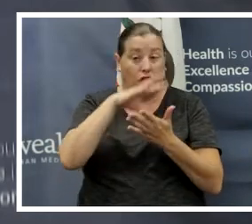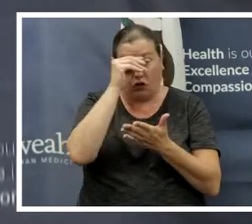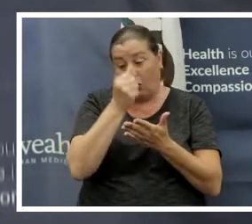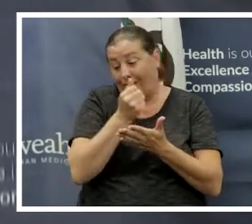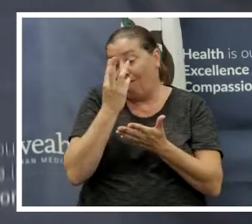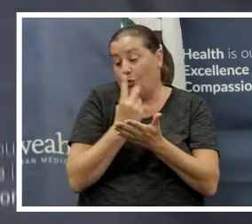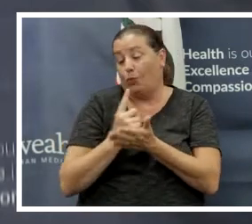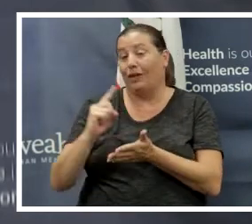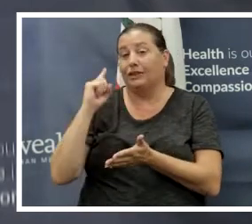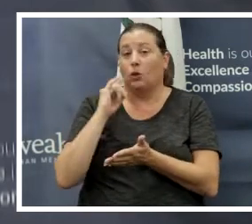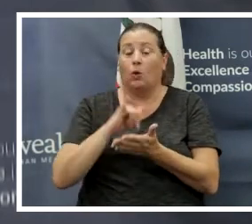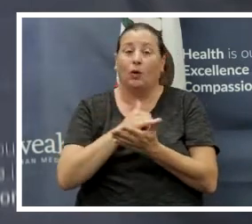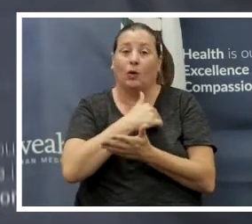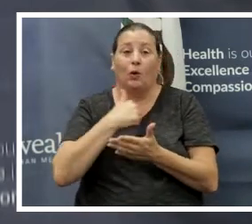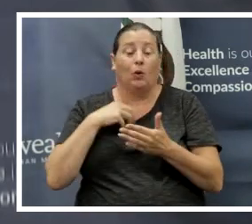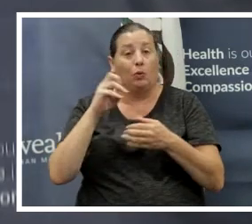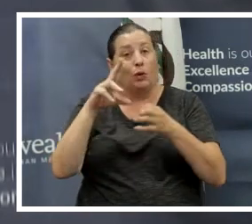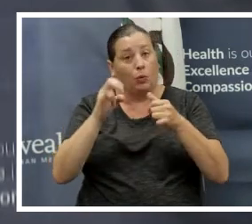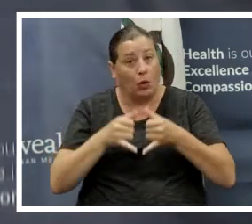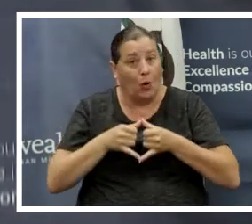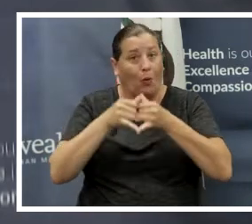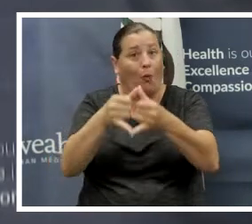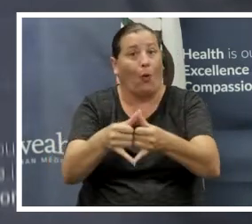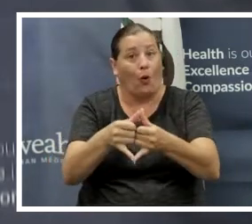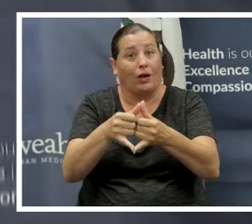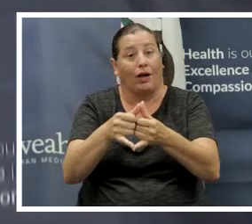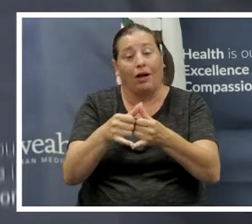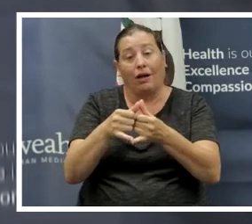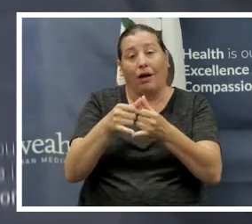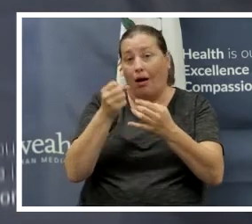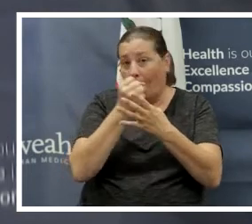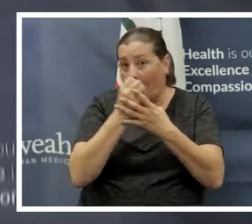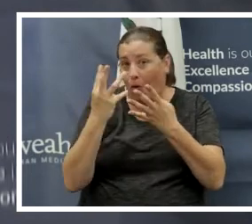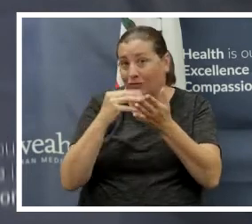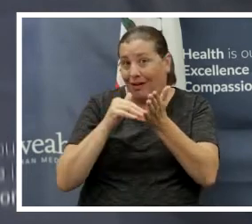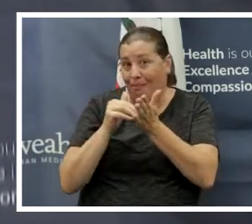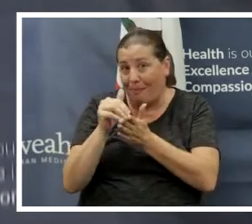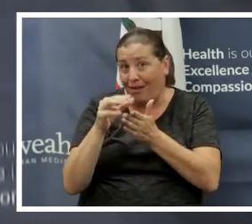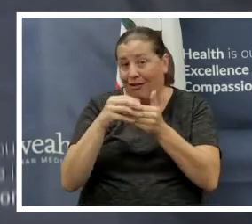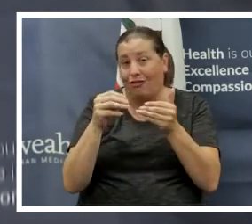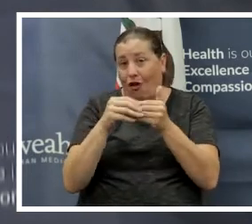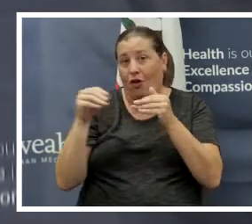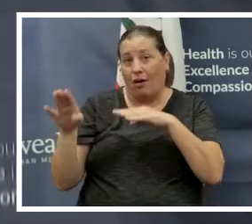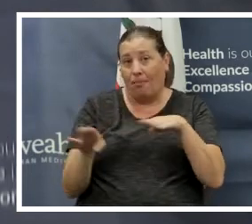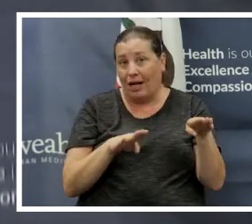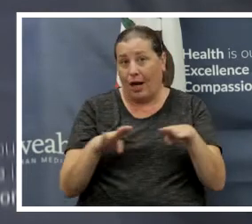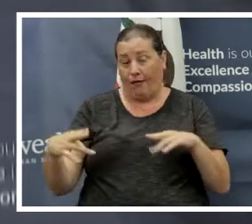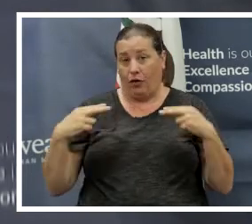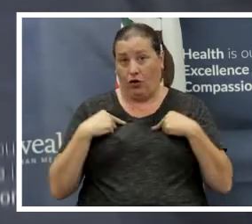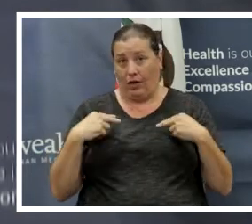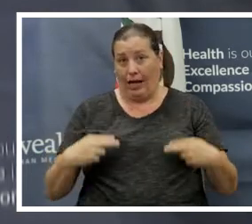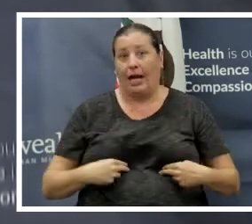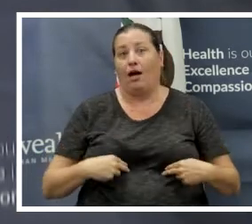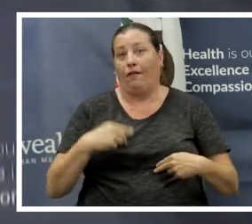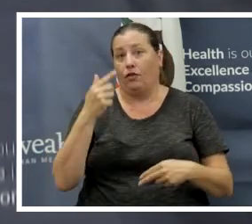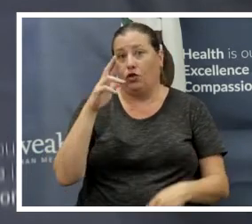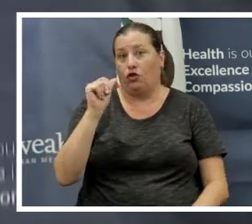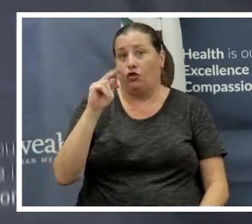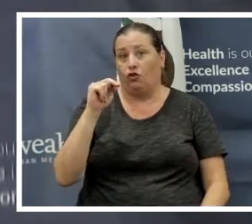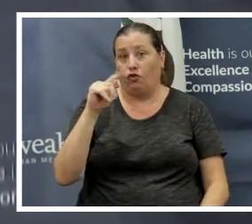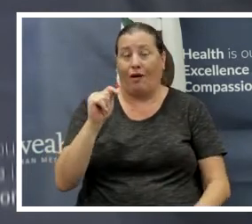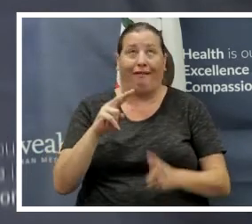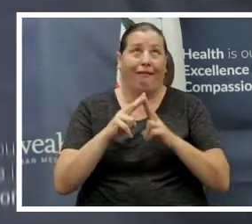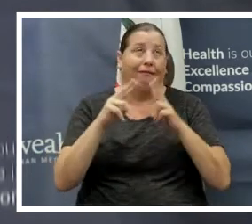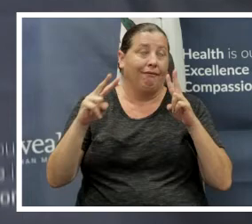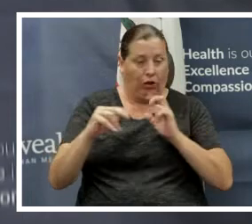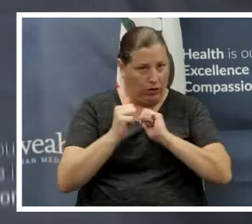were awarded a multi-million-dollar behavioral health grant, a very competitive grant that we had